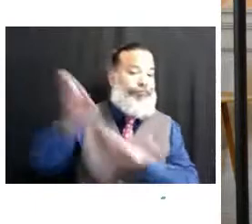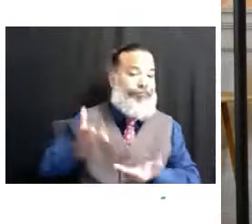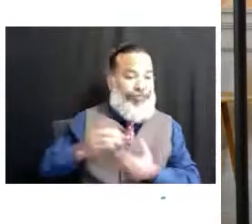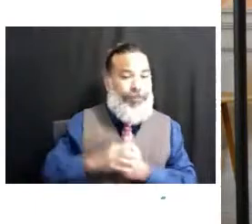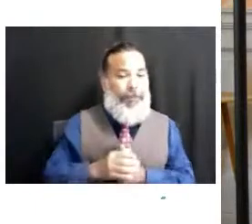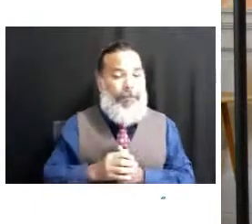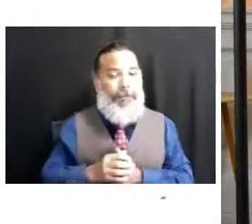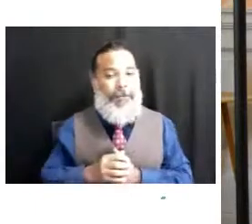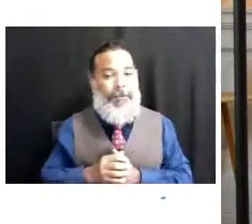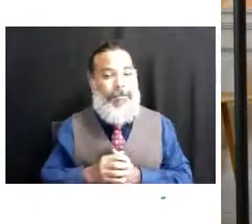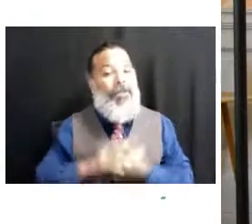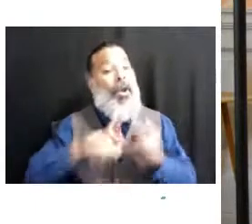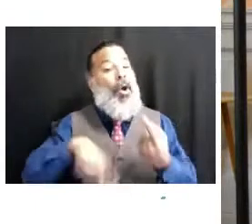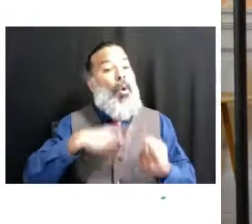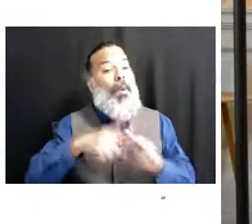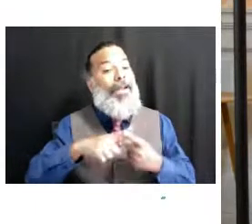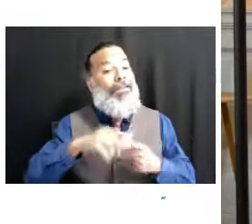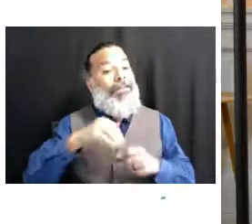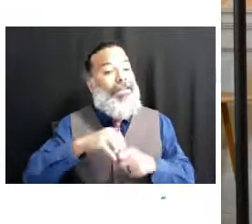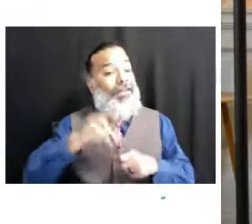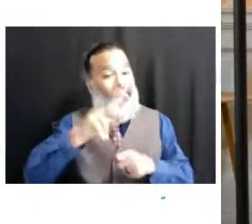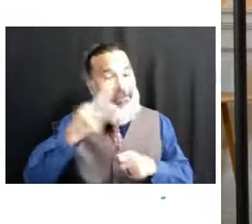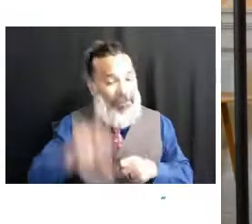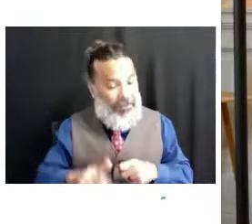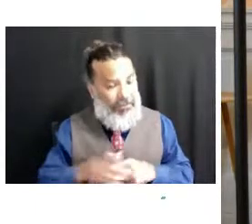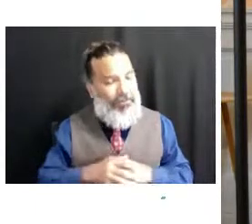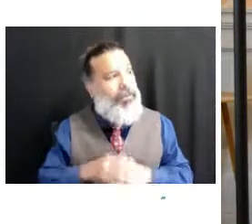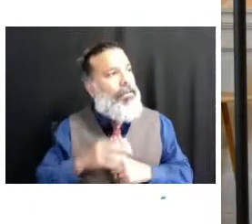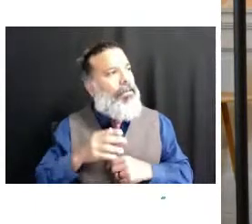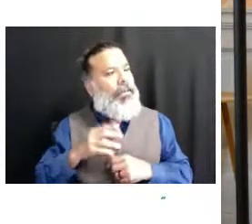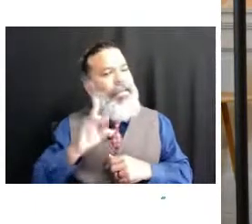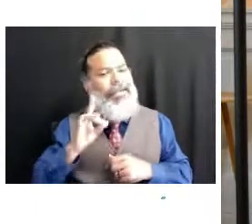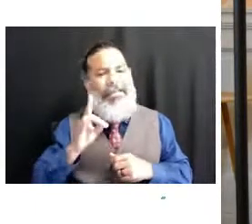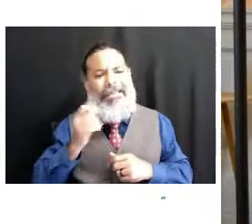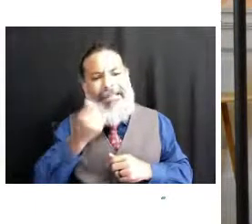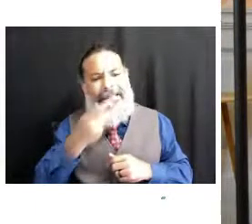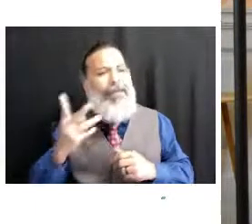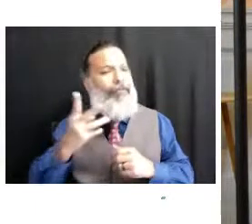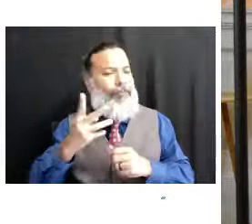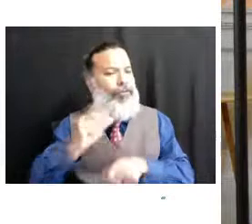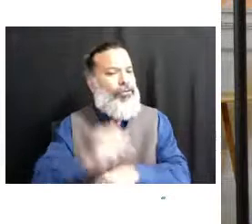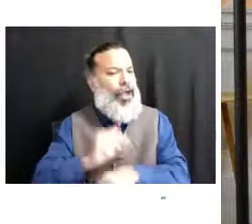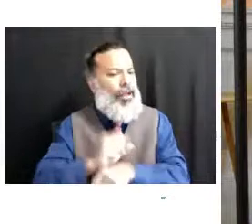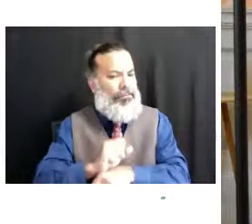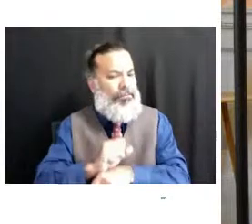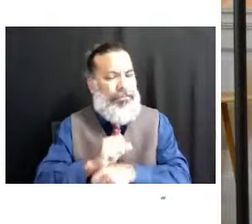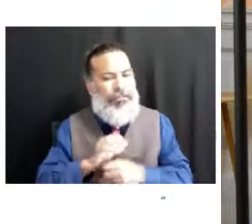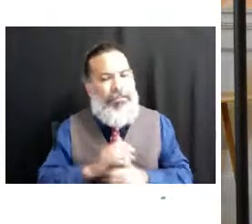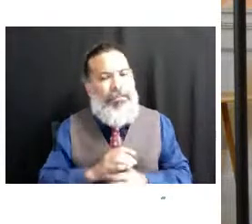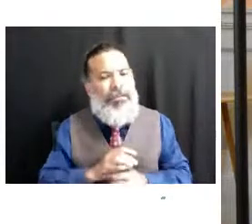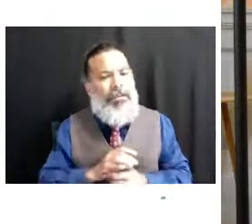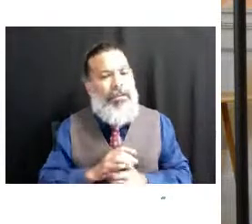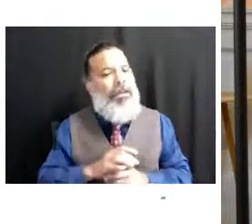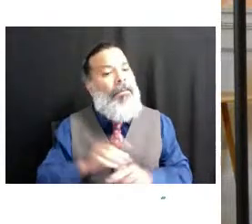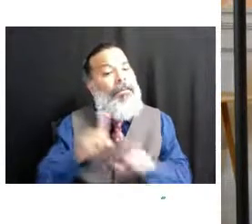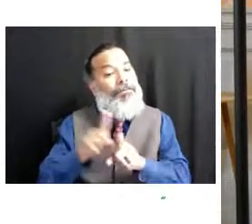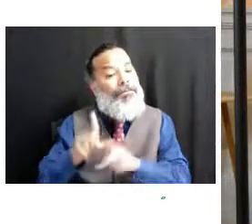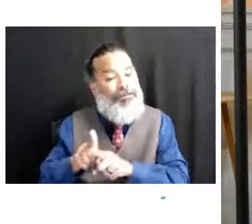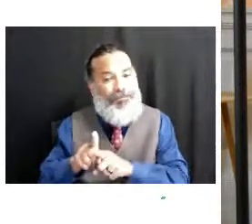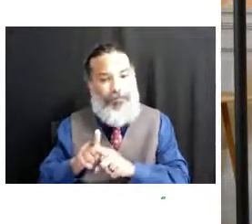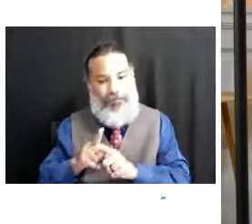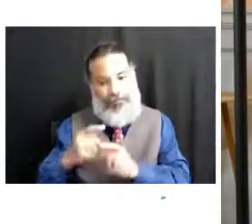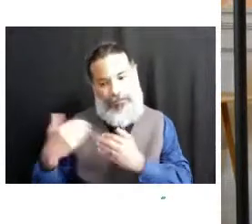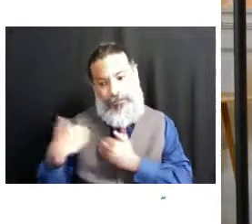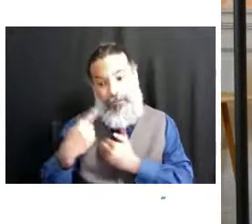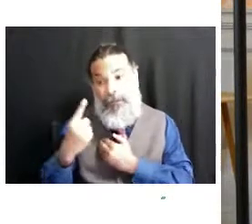When he was in Philadelphia, he did a number of commissions, but he also was responsible for one